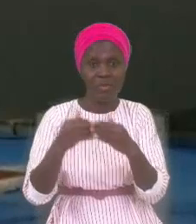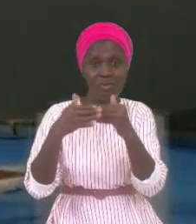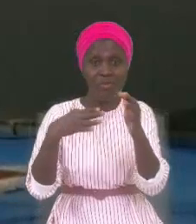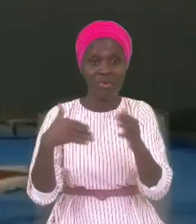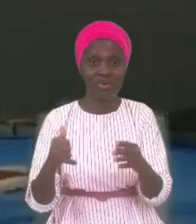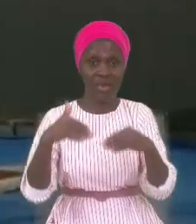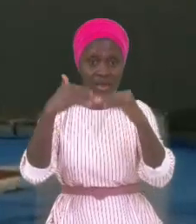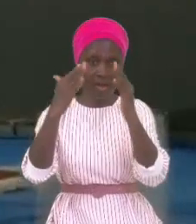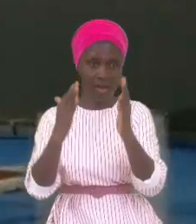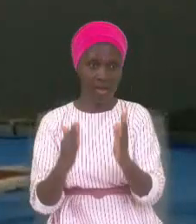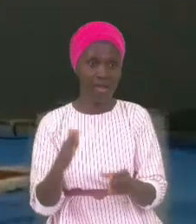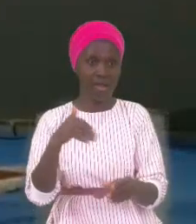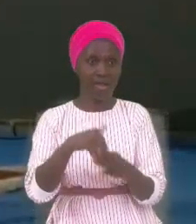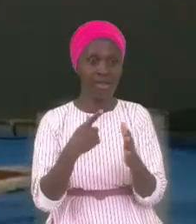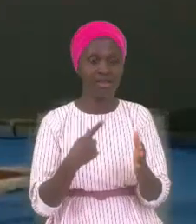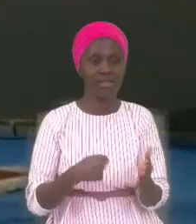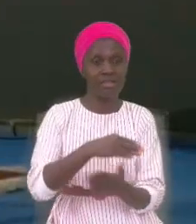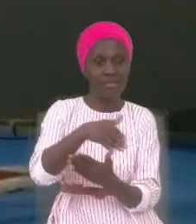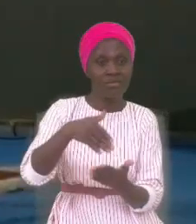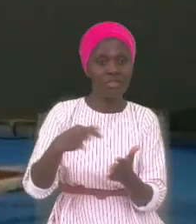bring forth grapes.